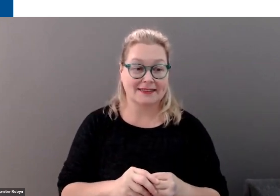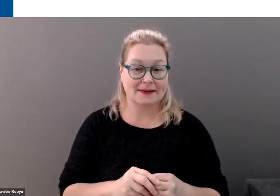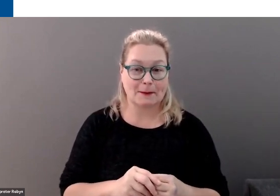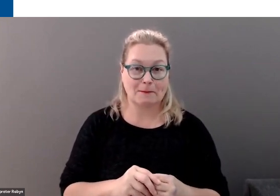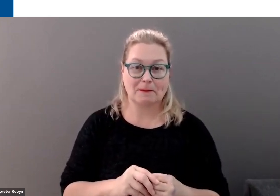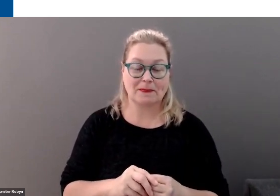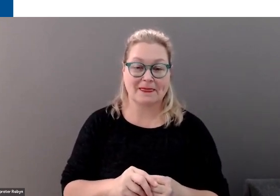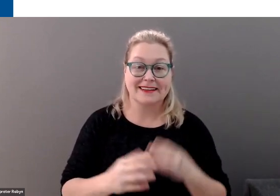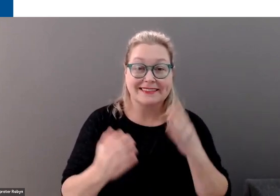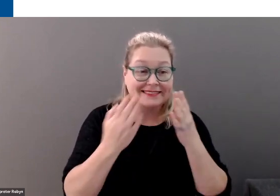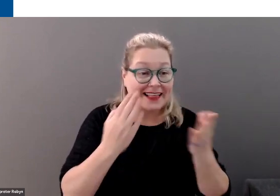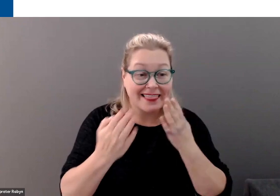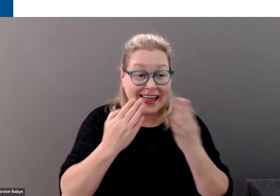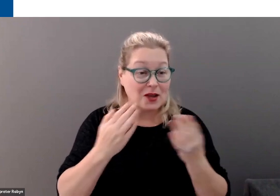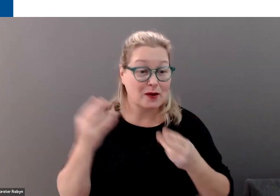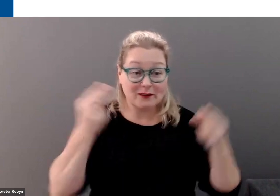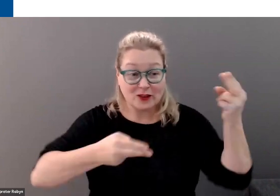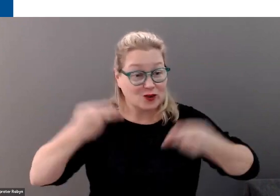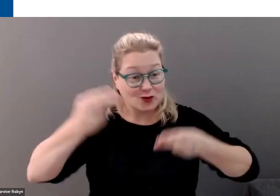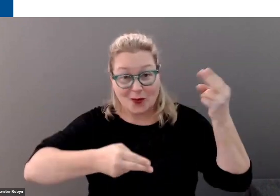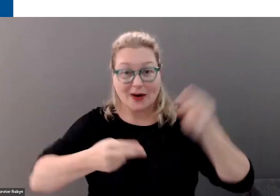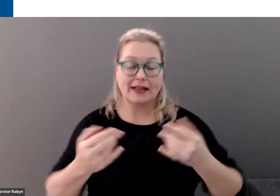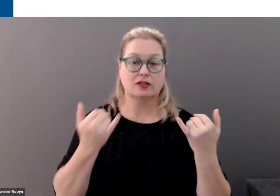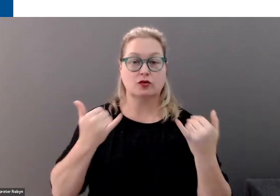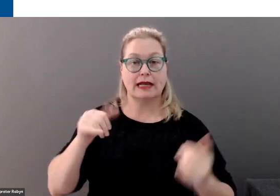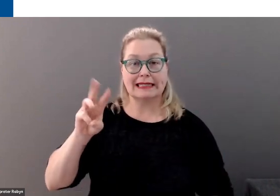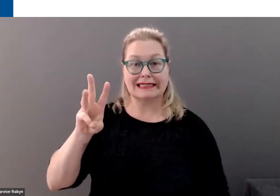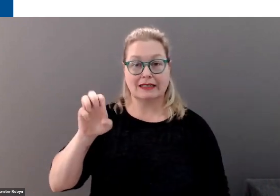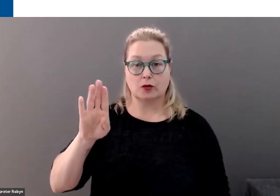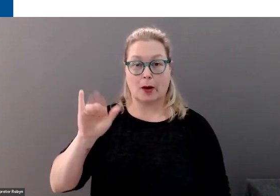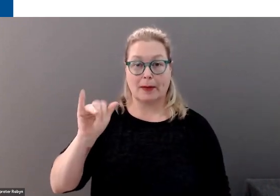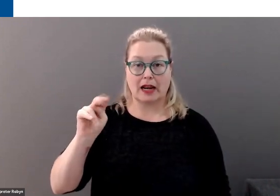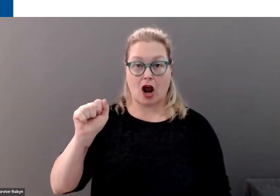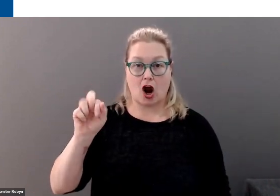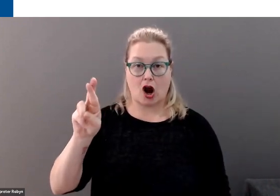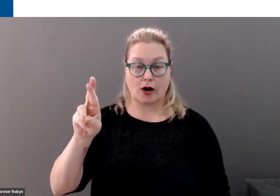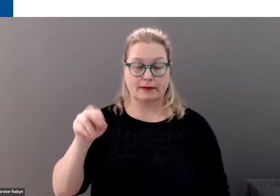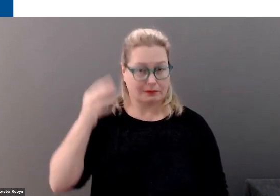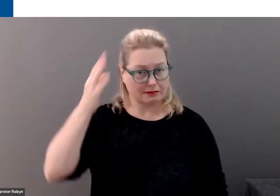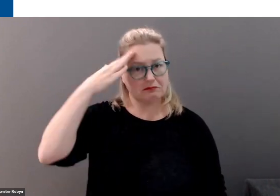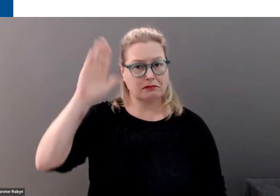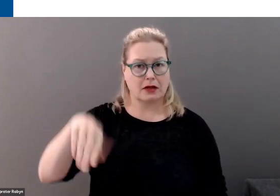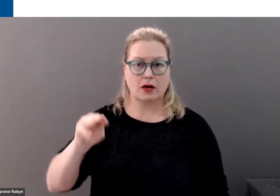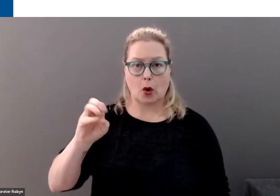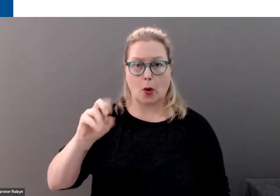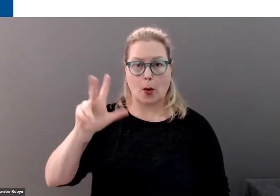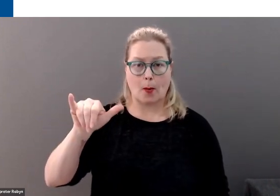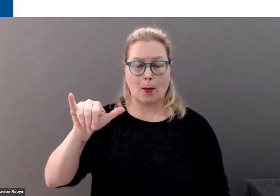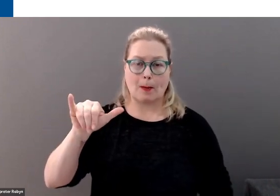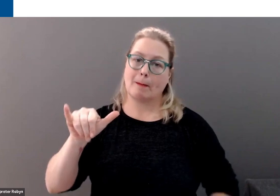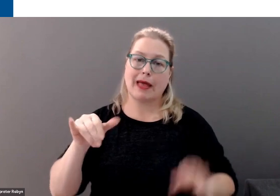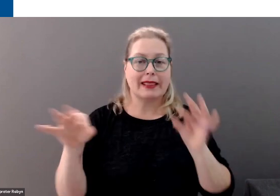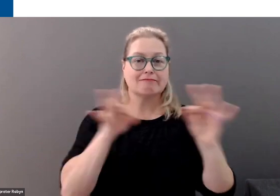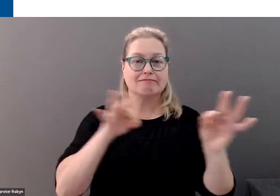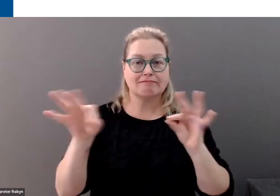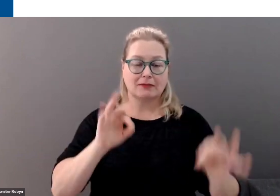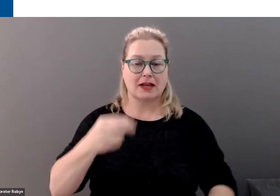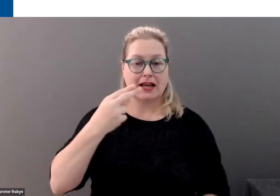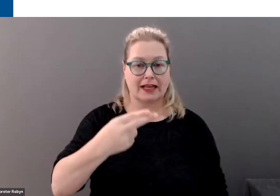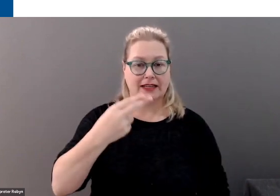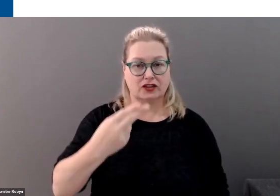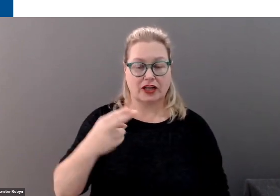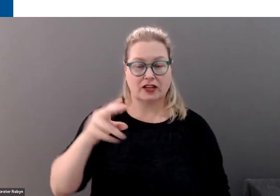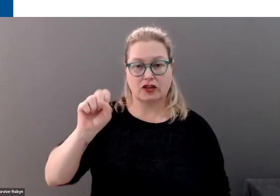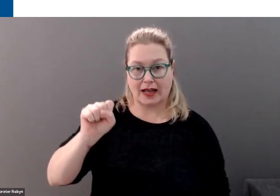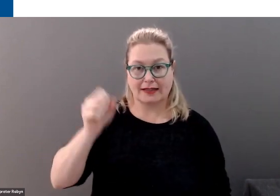Thank you everybody for joining today's webinar. I think Molly shared some HHS OCR pages.